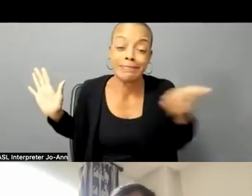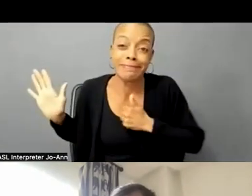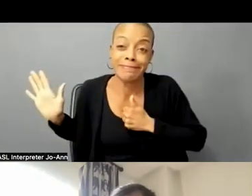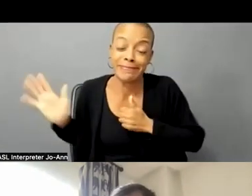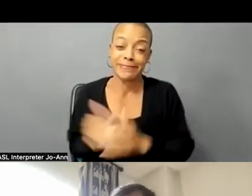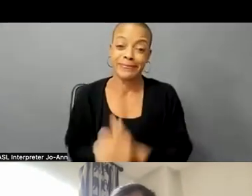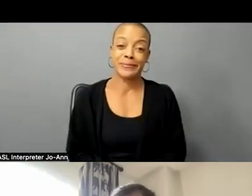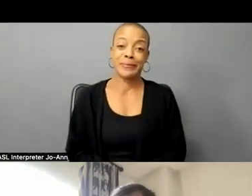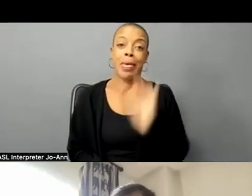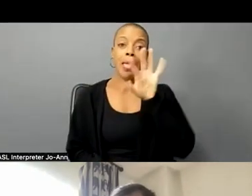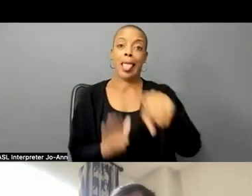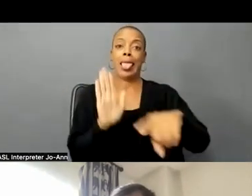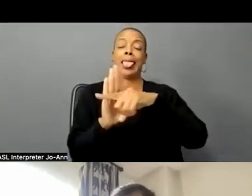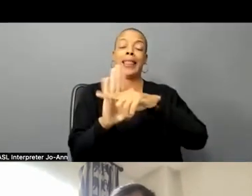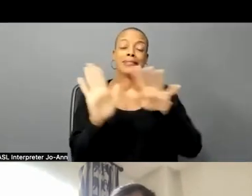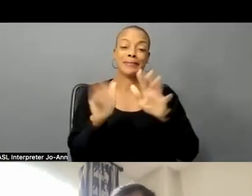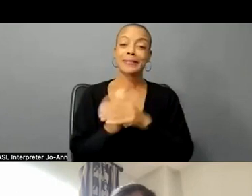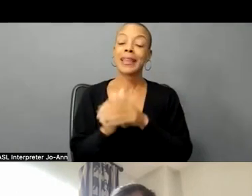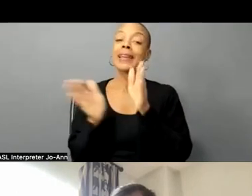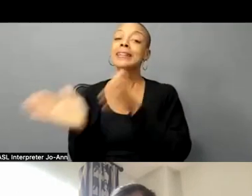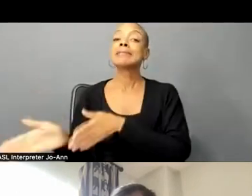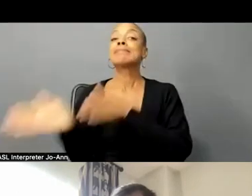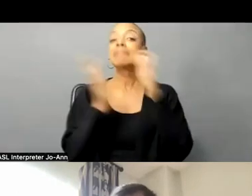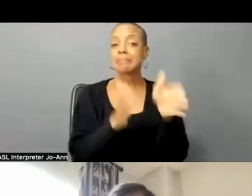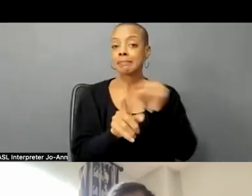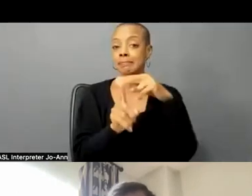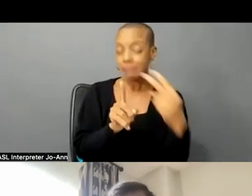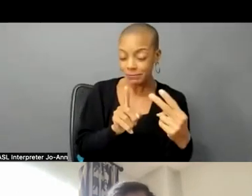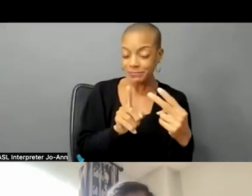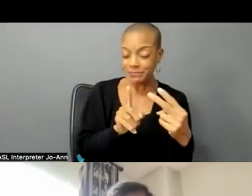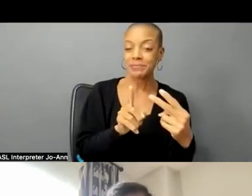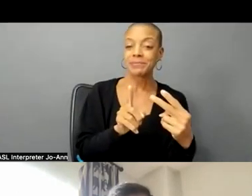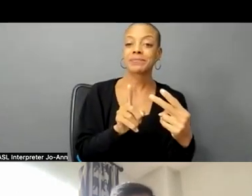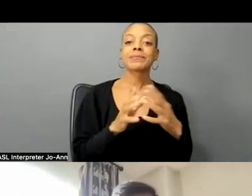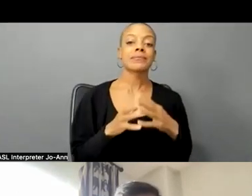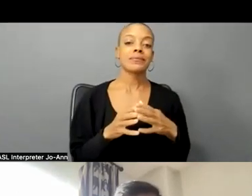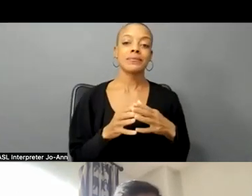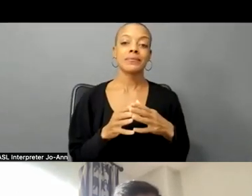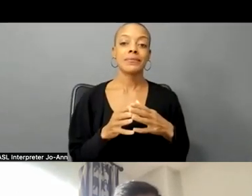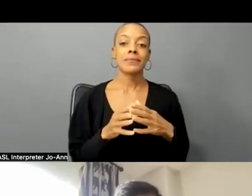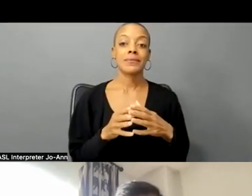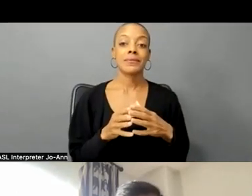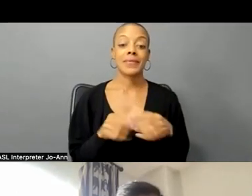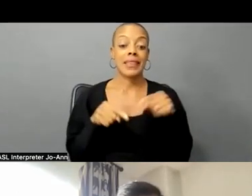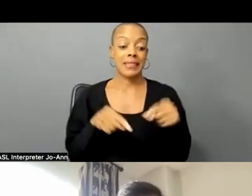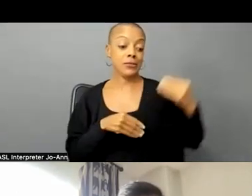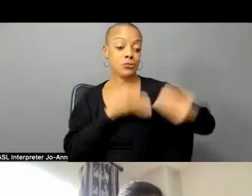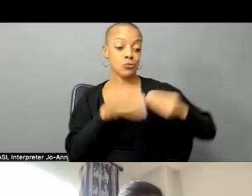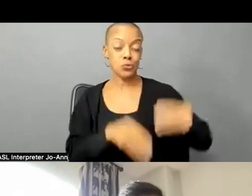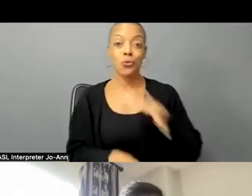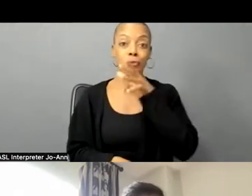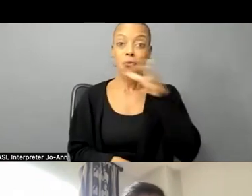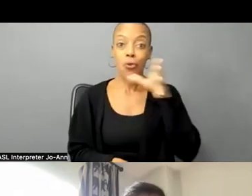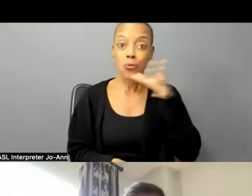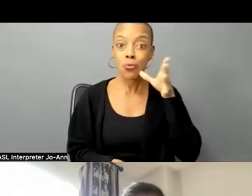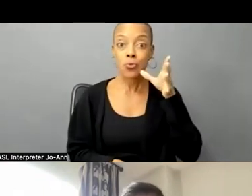sorry. And then on the other flip side, like we have a generation of farmers. We have more farmers that